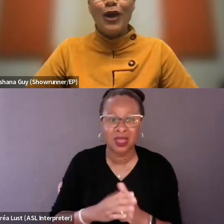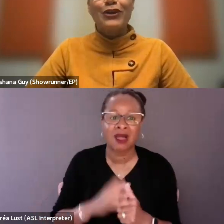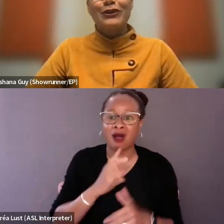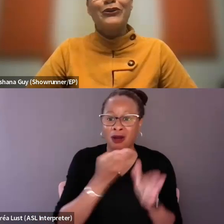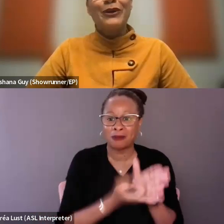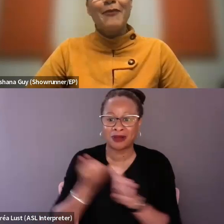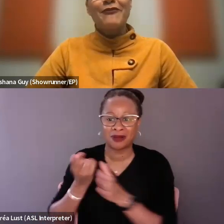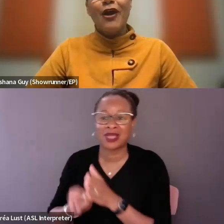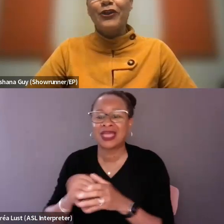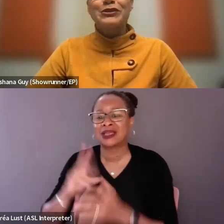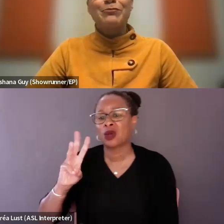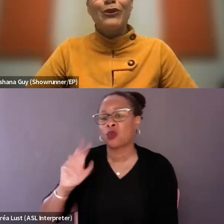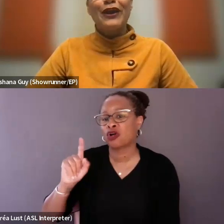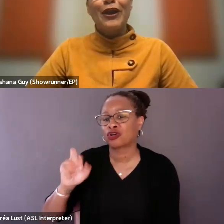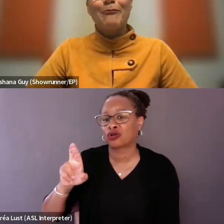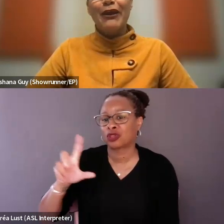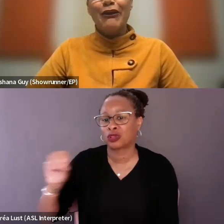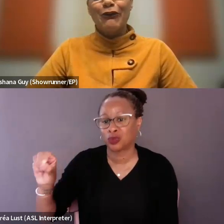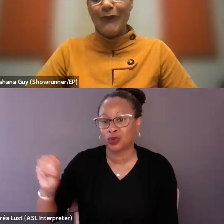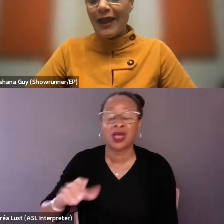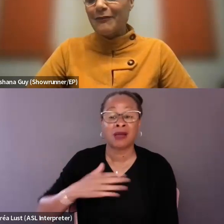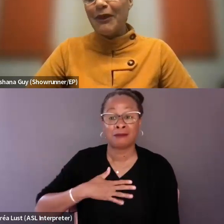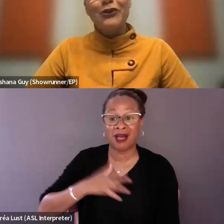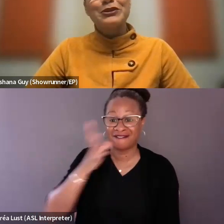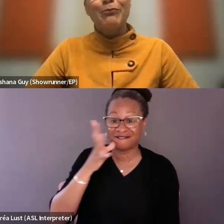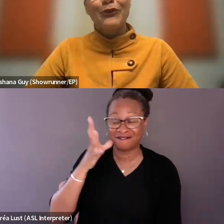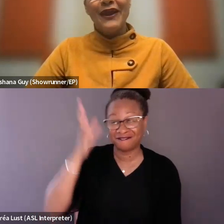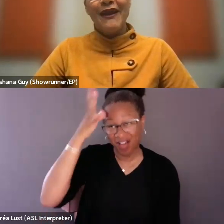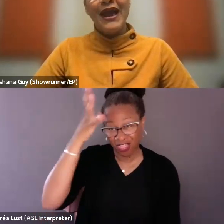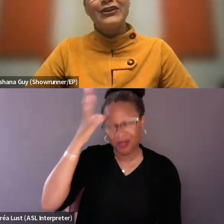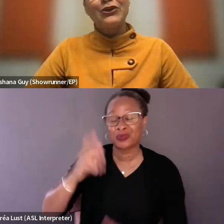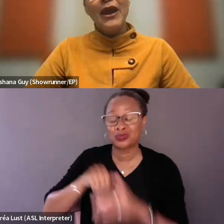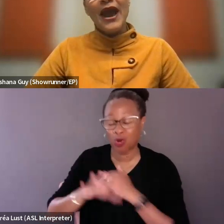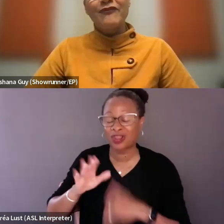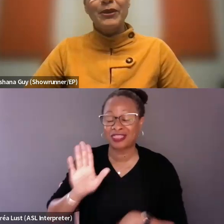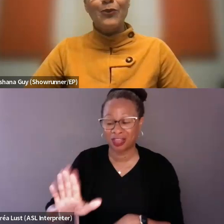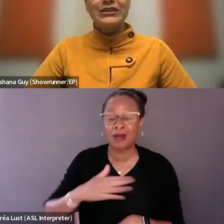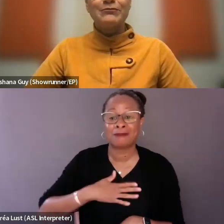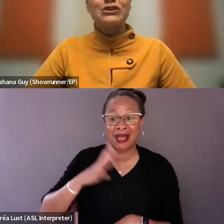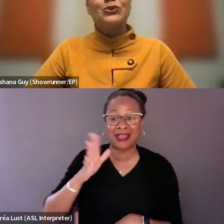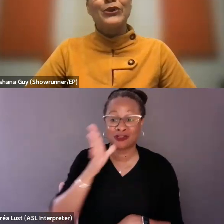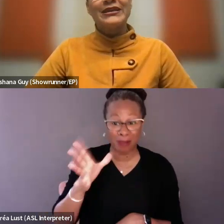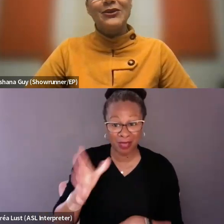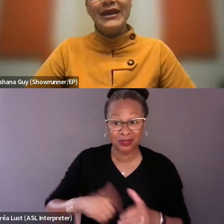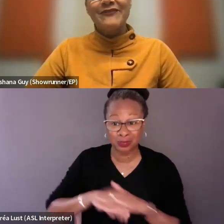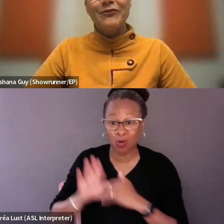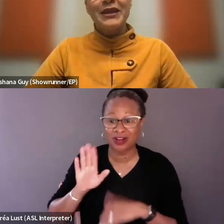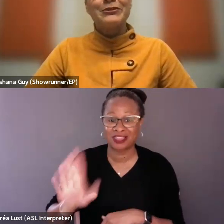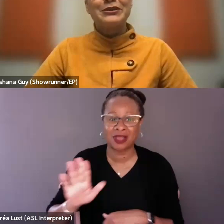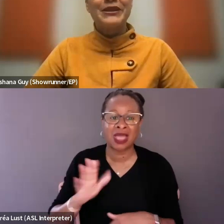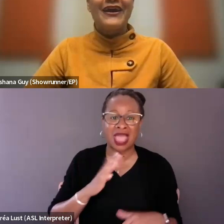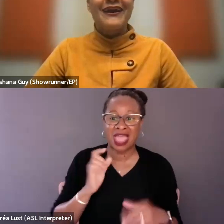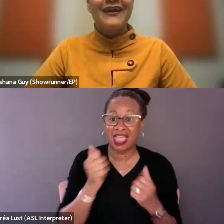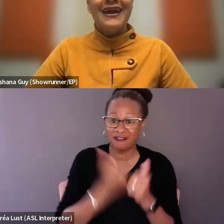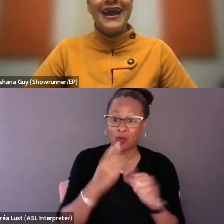in Waterloo. My father was born there. My grandmother was born there. And, you know, everybody went to Missouri. And so I'd never been